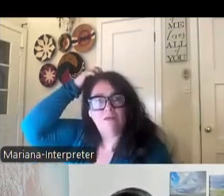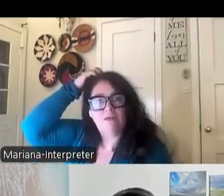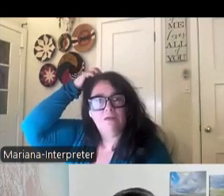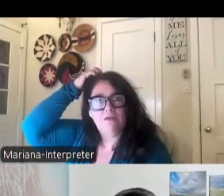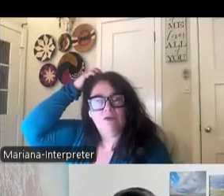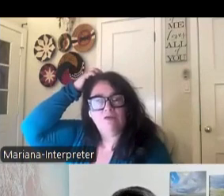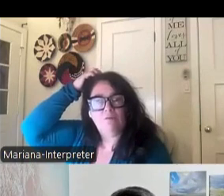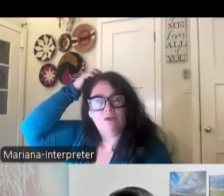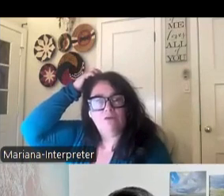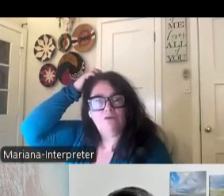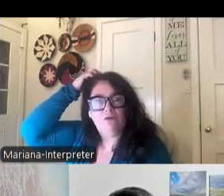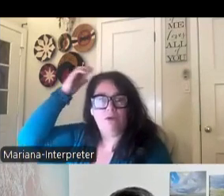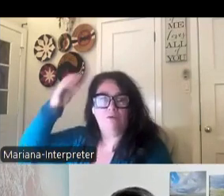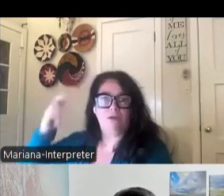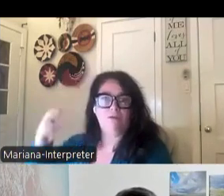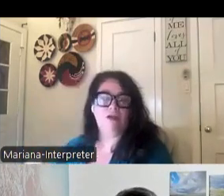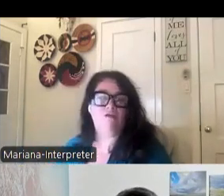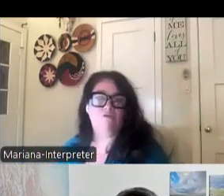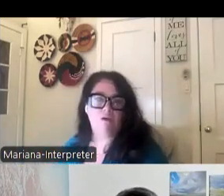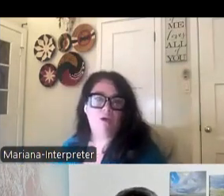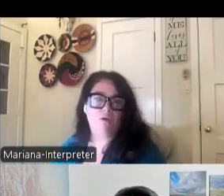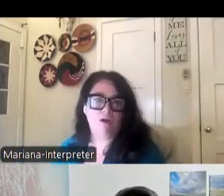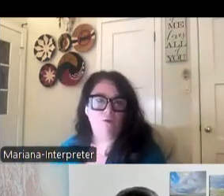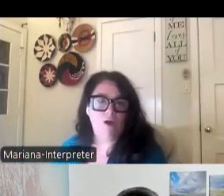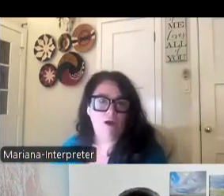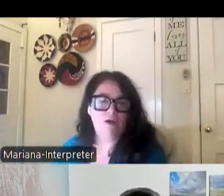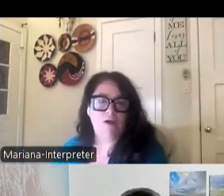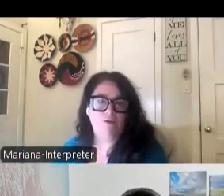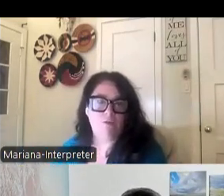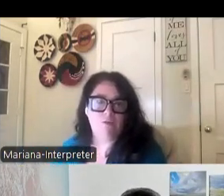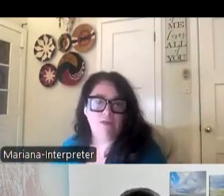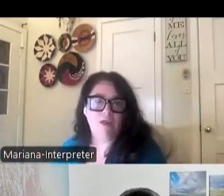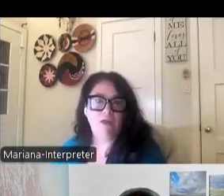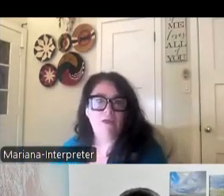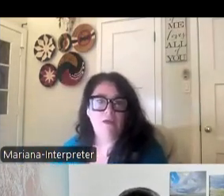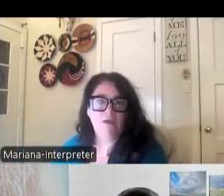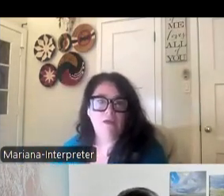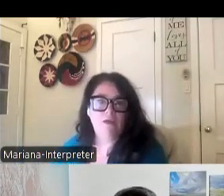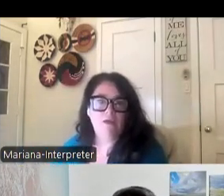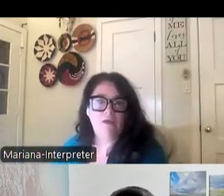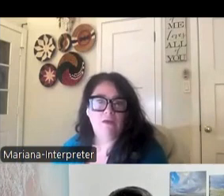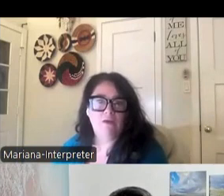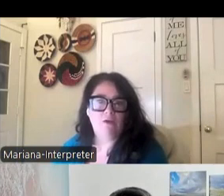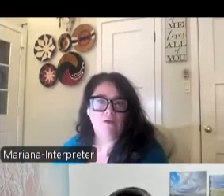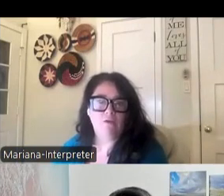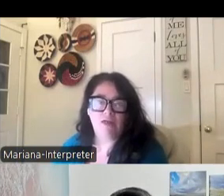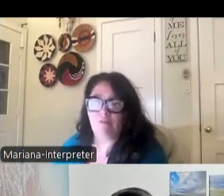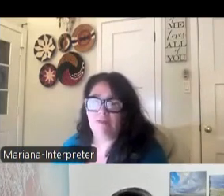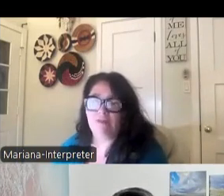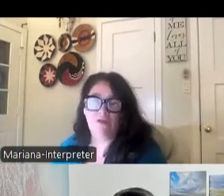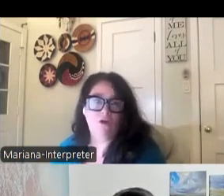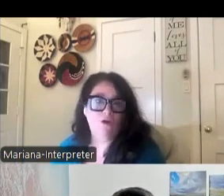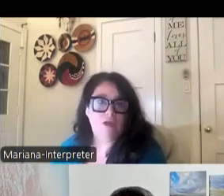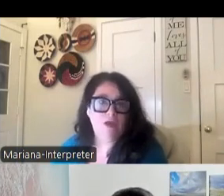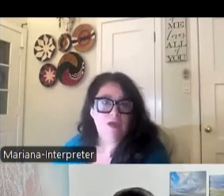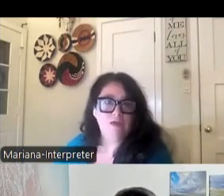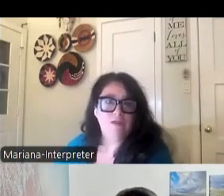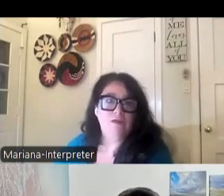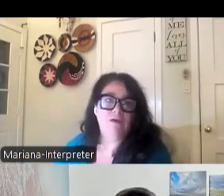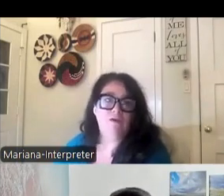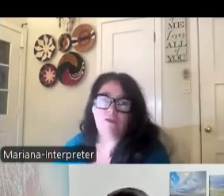Bridge, or the Marin Headlands, or 280 on the San Francisco Peninsula as it comes in over the Santa Cruz Mountains, or